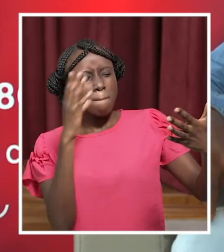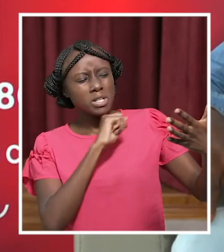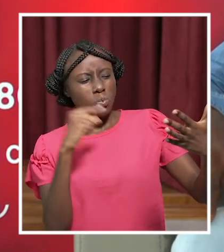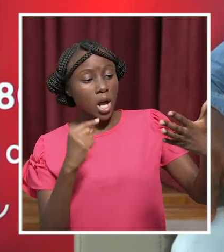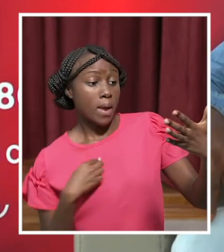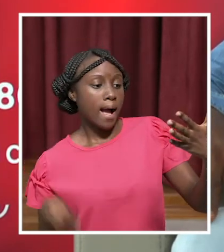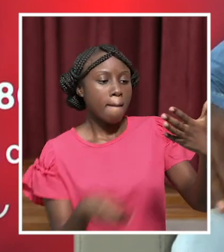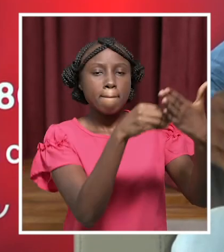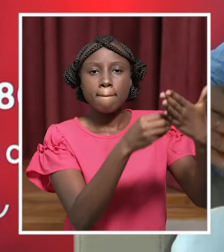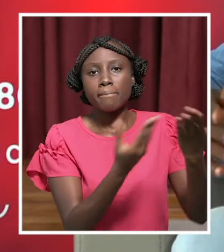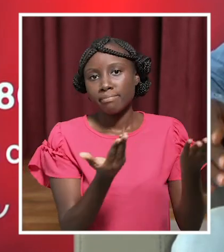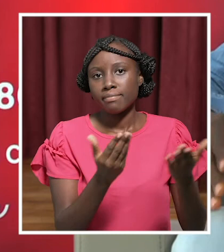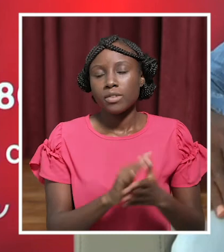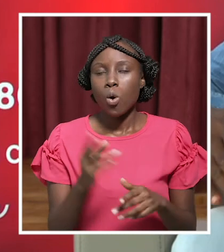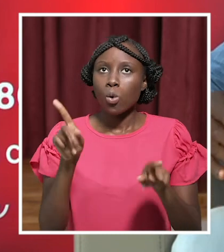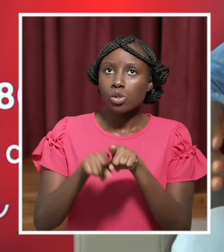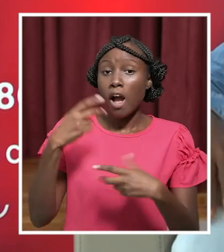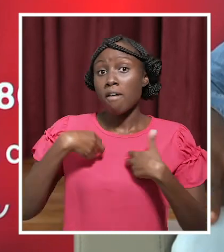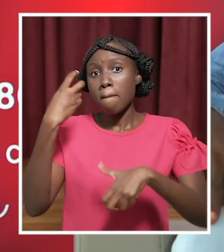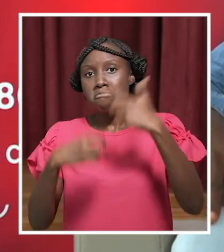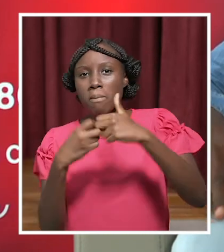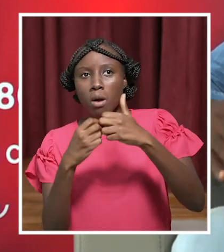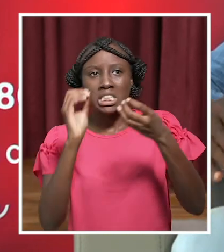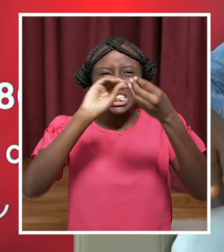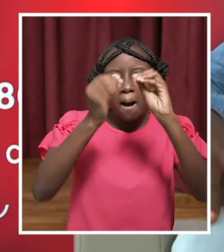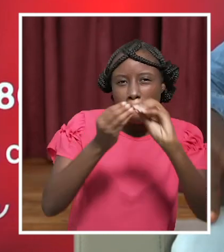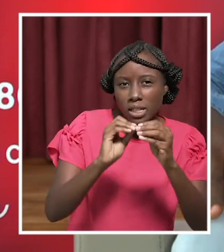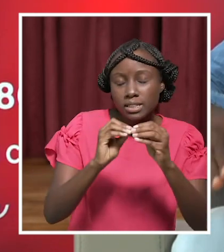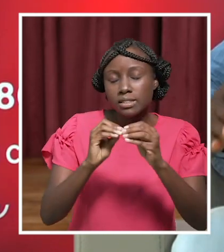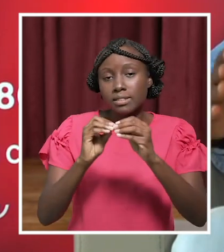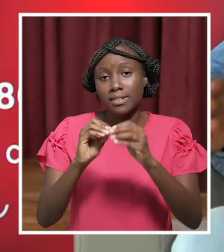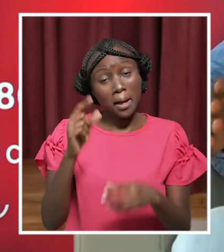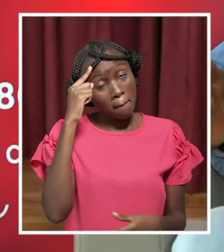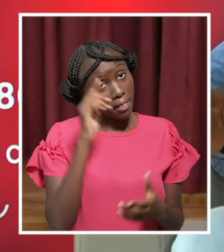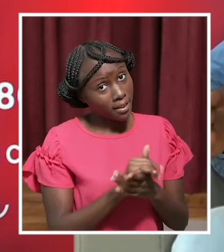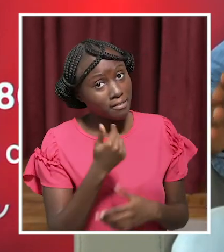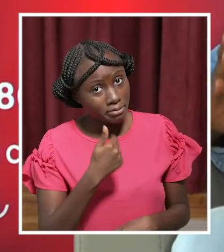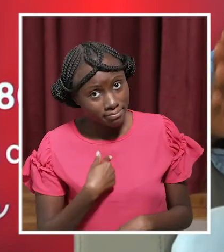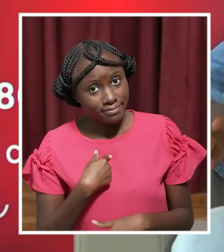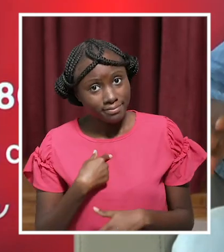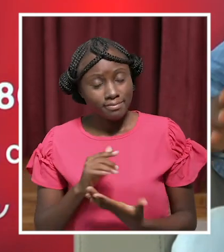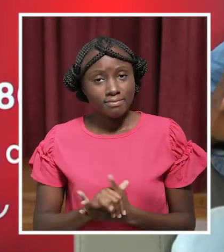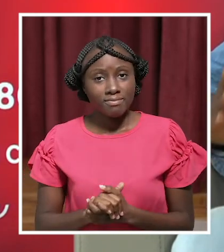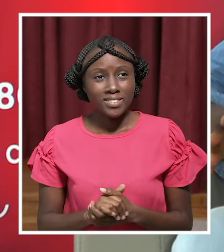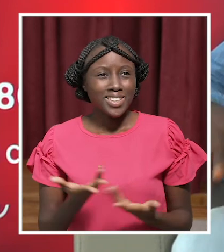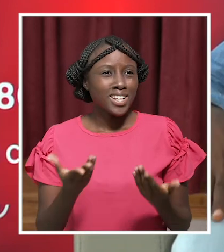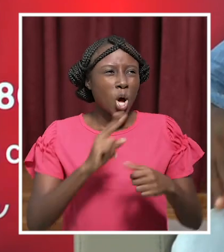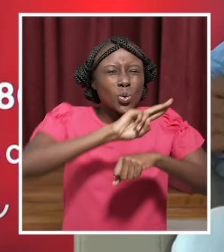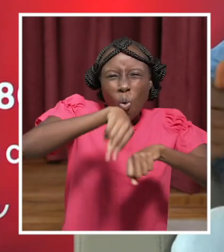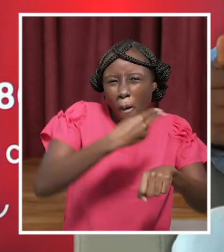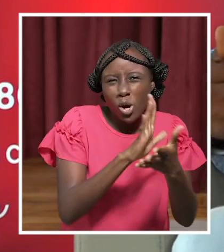persons. Now, we also have problems with numbers. Believe me, the words and numbers in the traditional